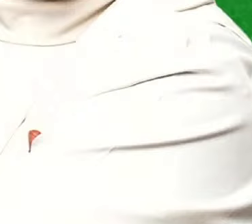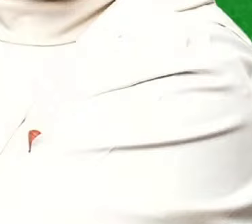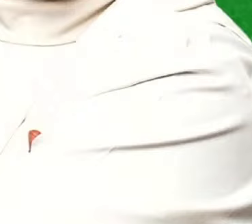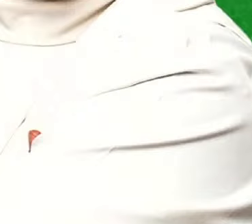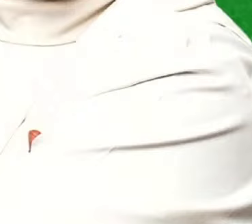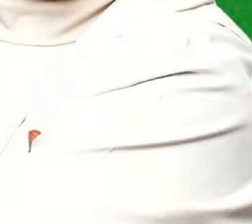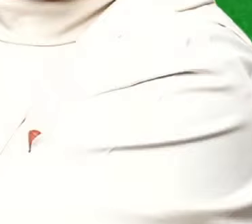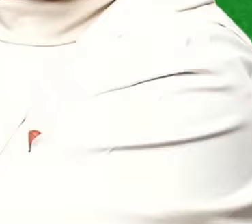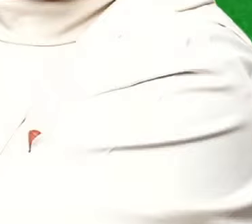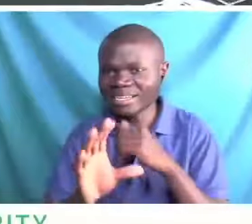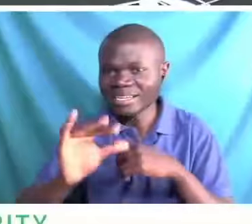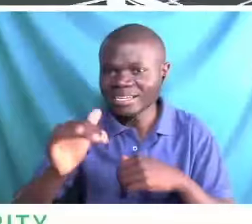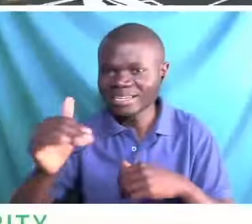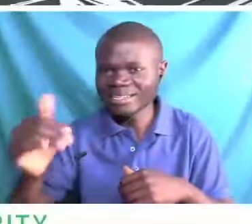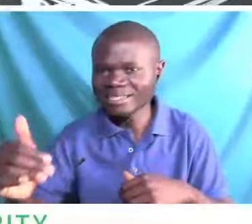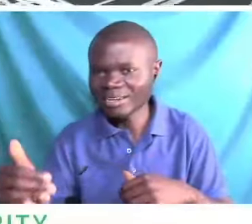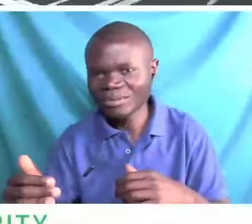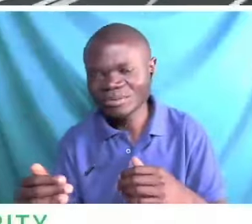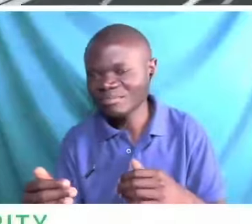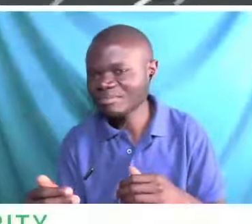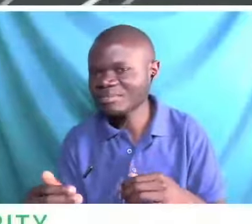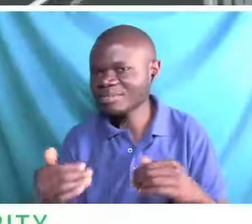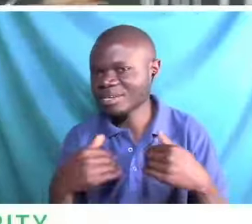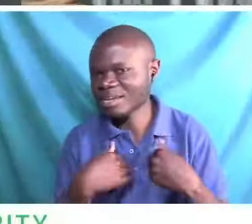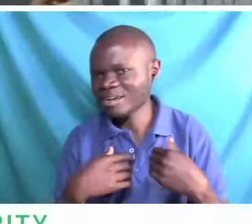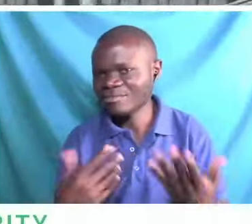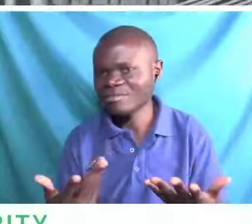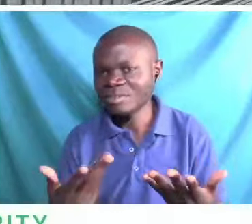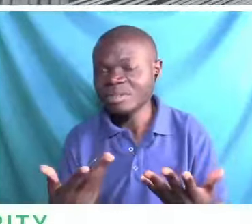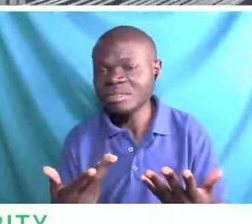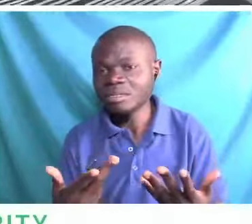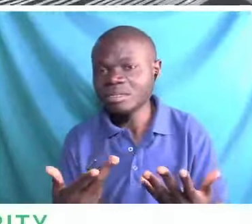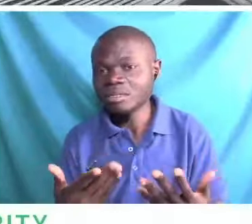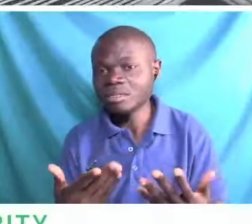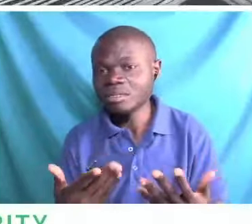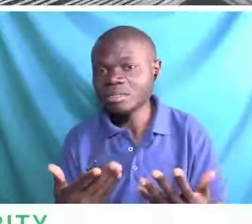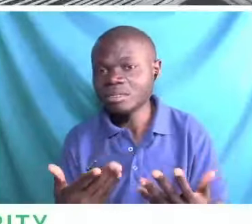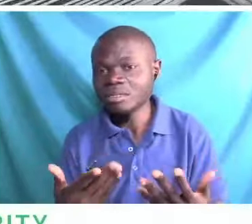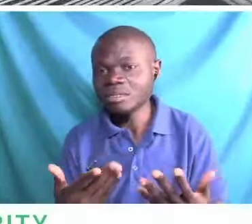Those that never want to be accountable always have something. You'll always see something.